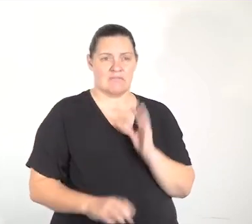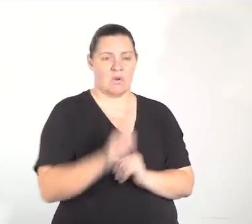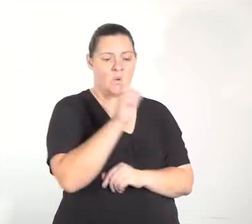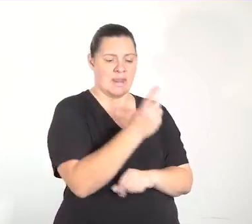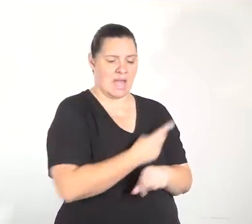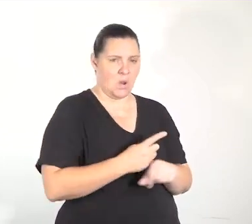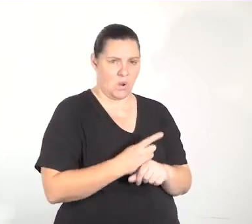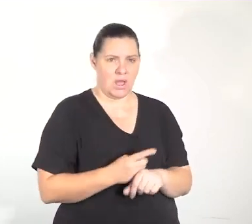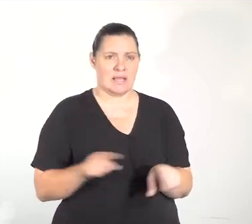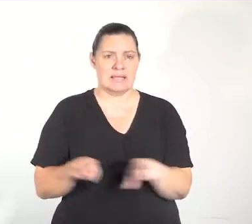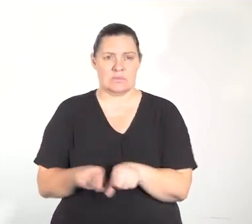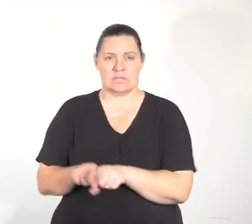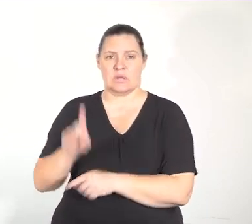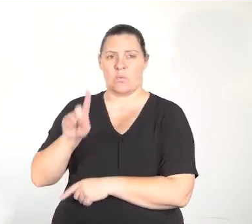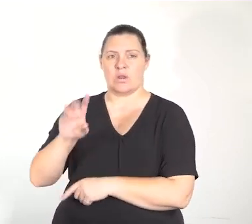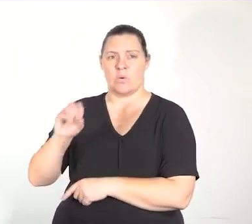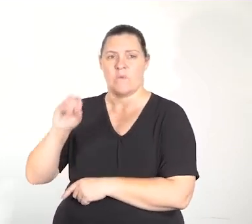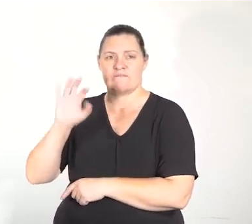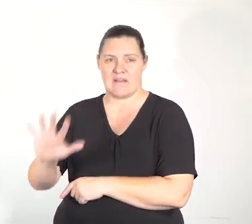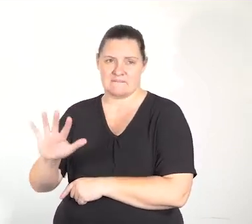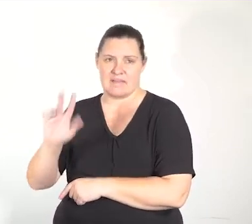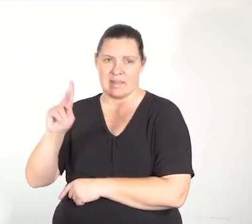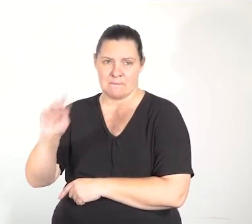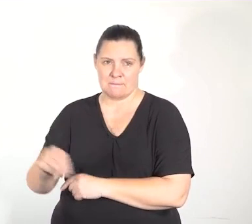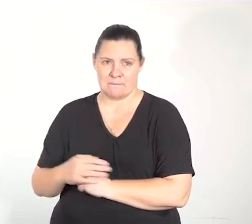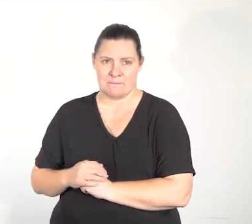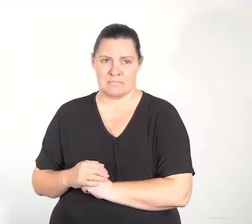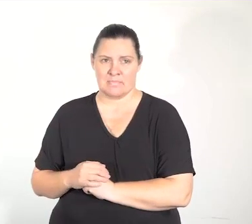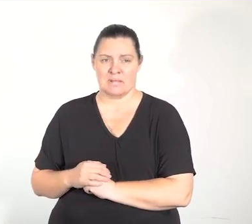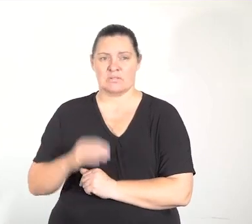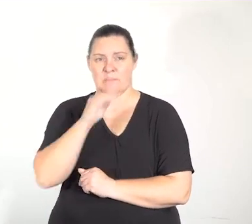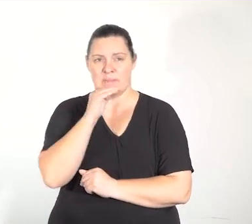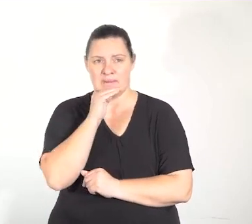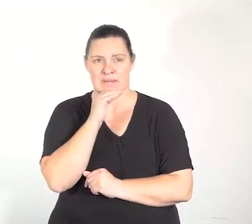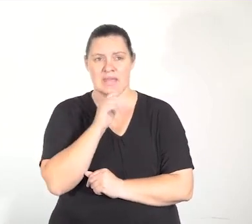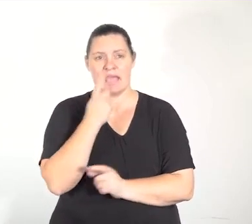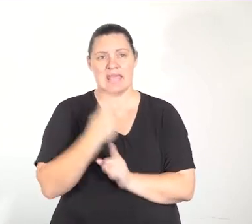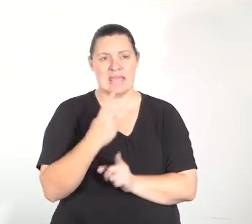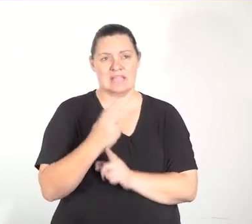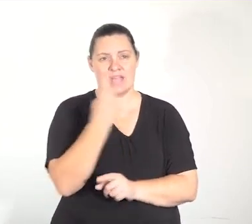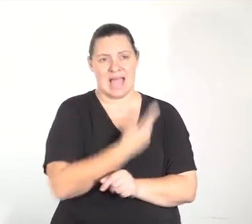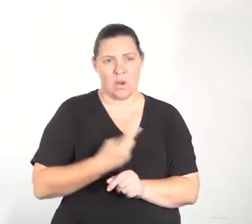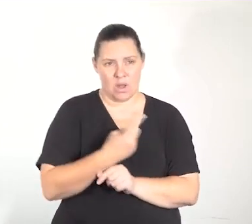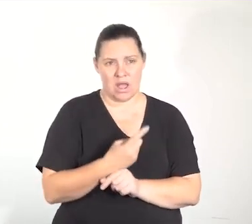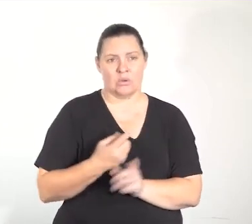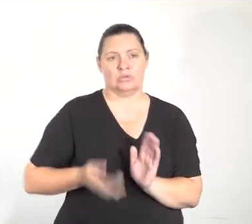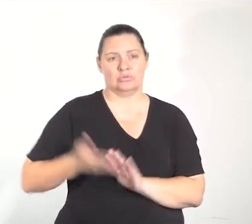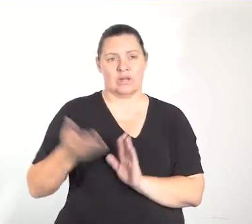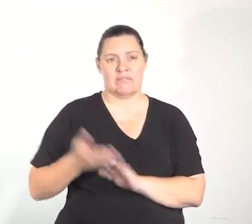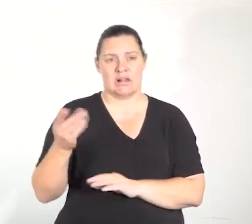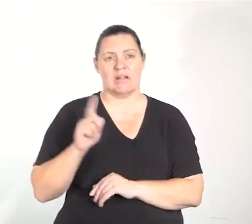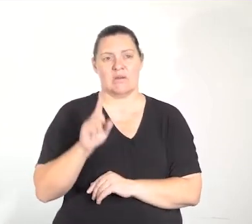simplified, 1 hour is 105 kilometers. So this means that in every hour, we travel